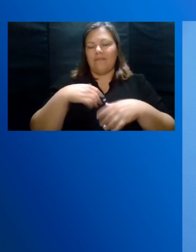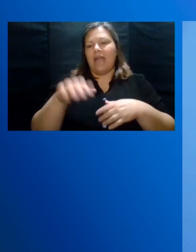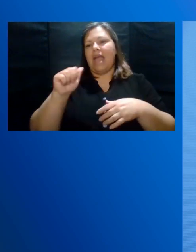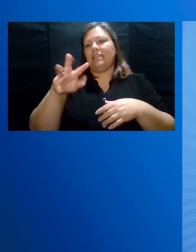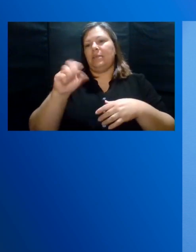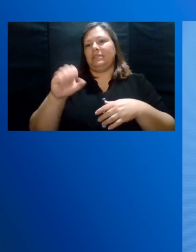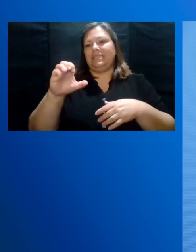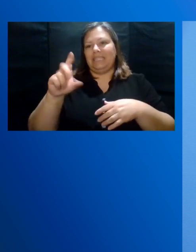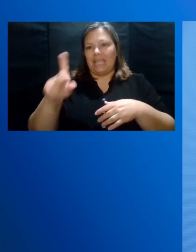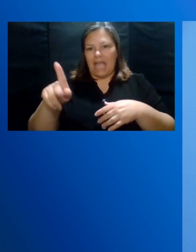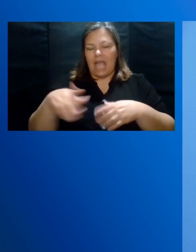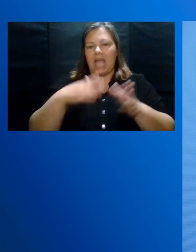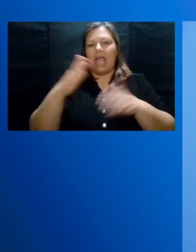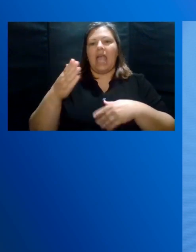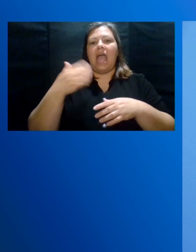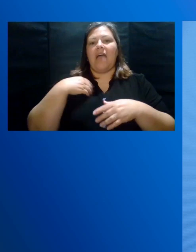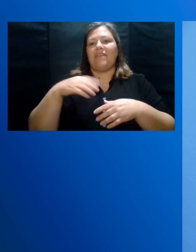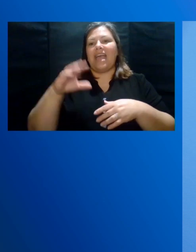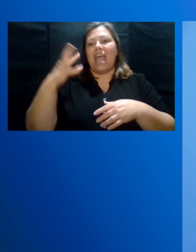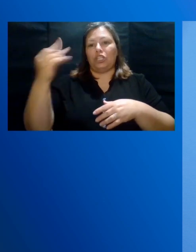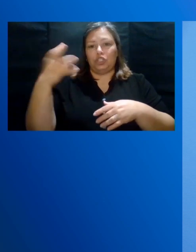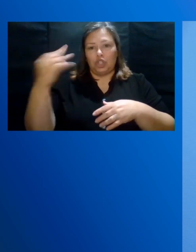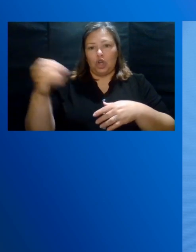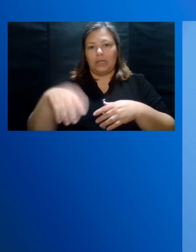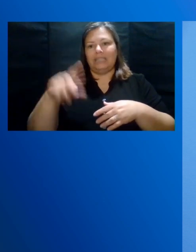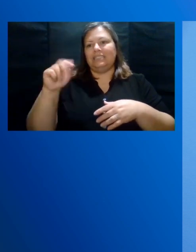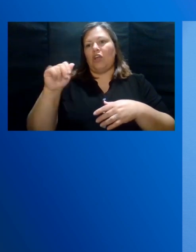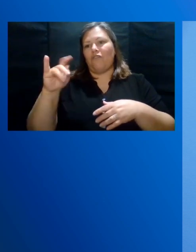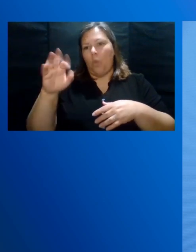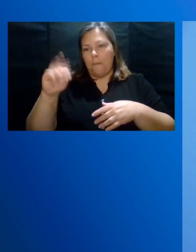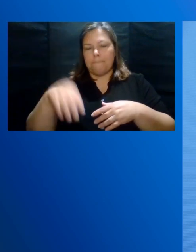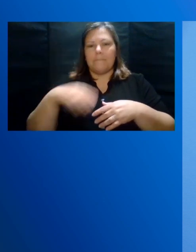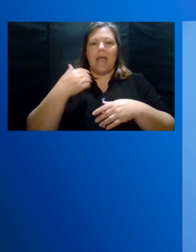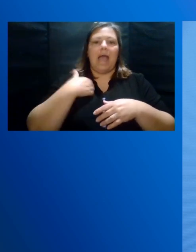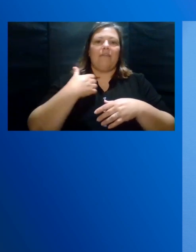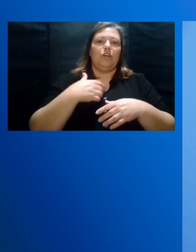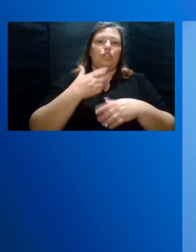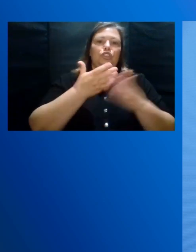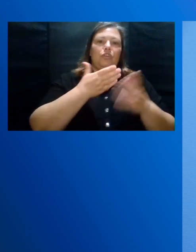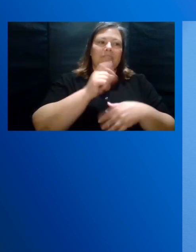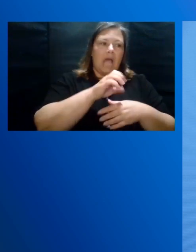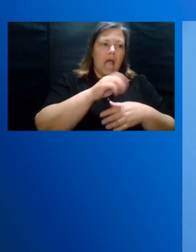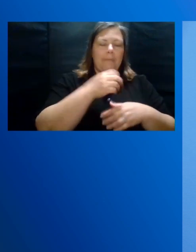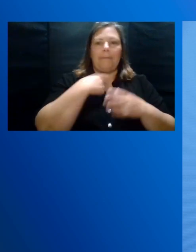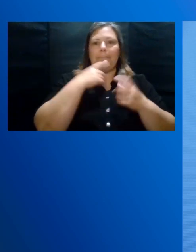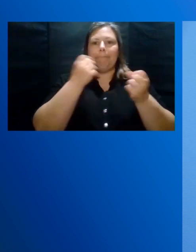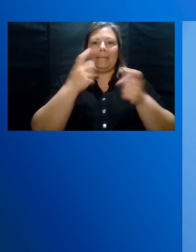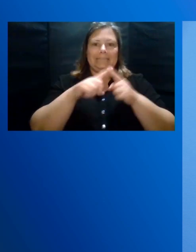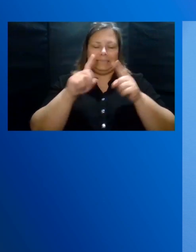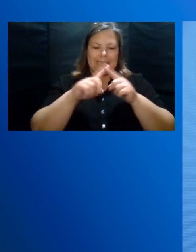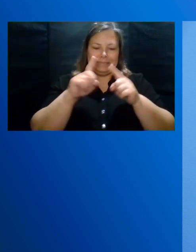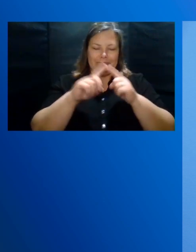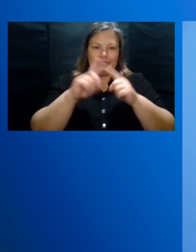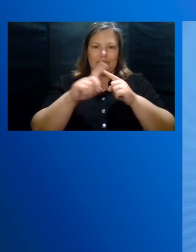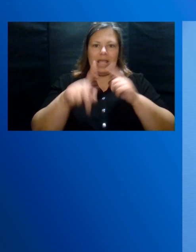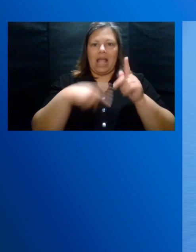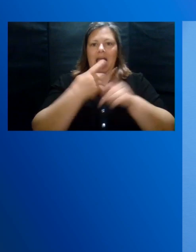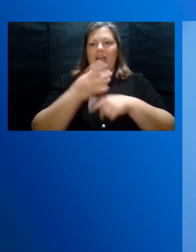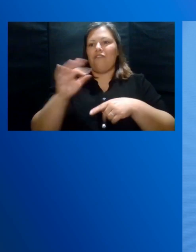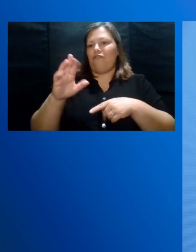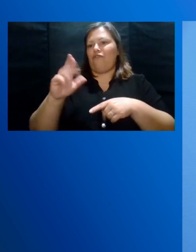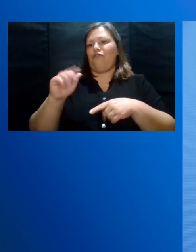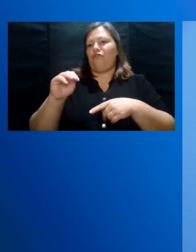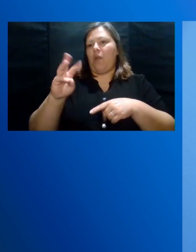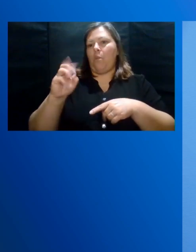CDK. You have external ones like Terraform, serverless.com. There's a lot of different frameworks that help you do this,